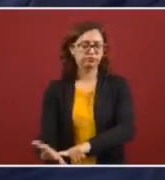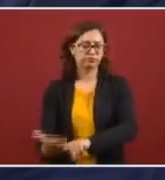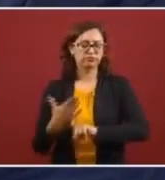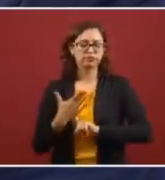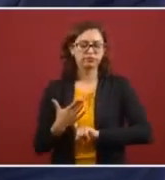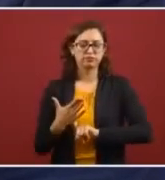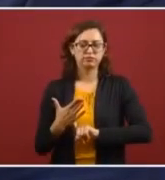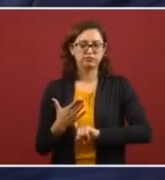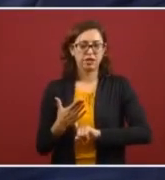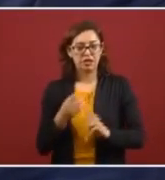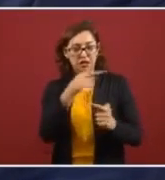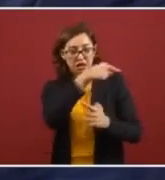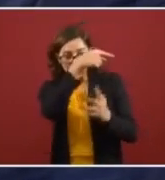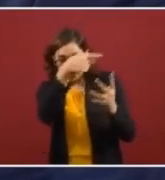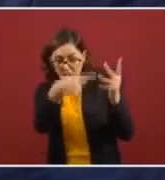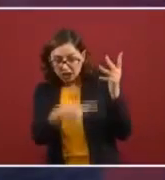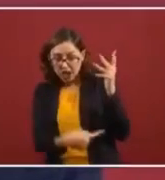information.